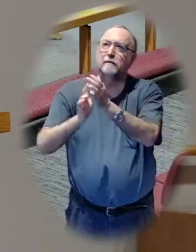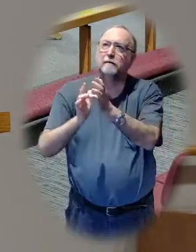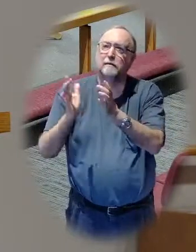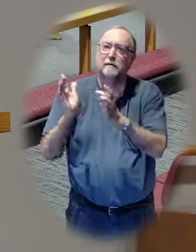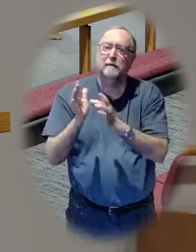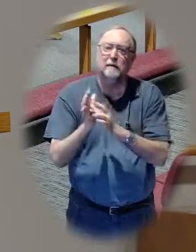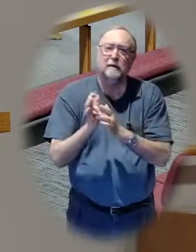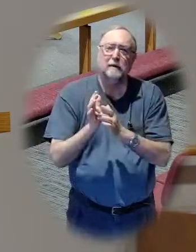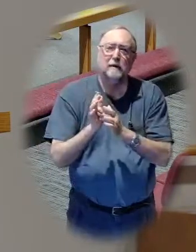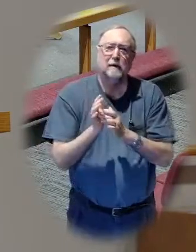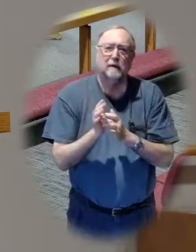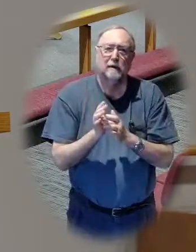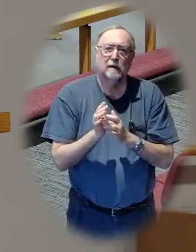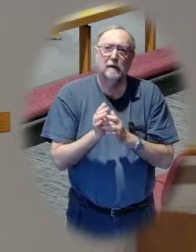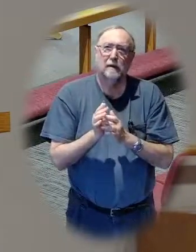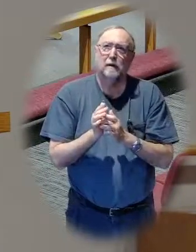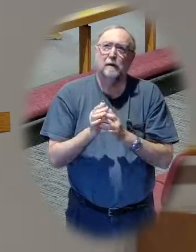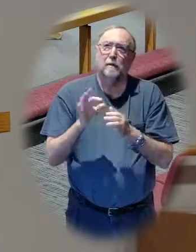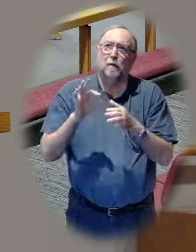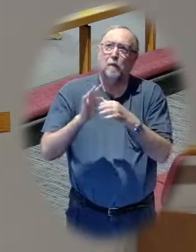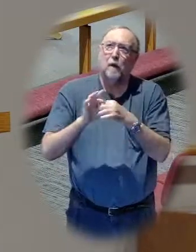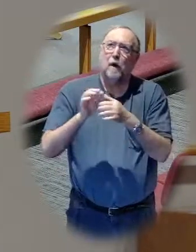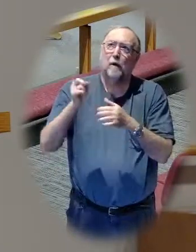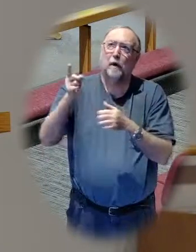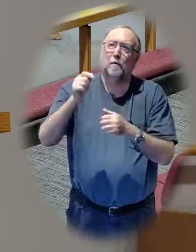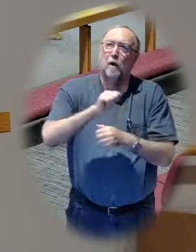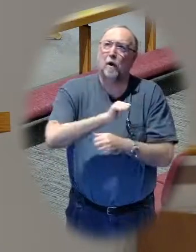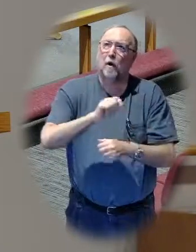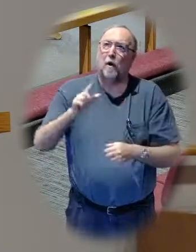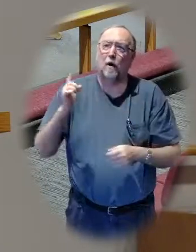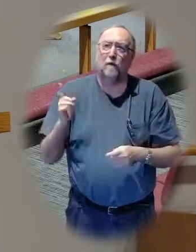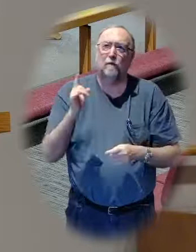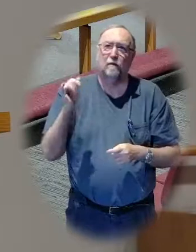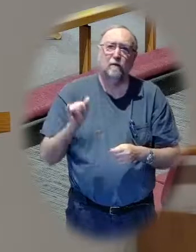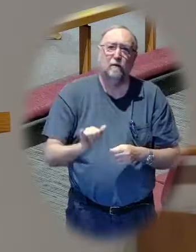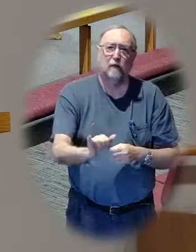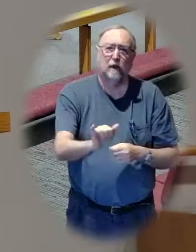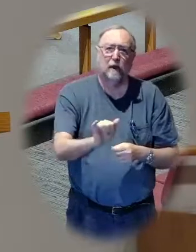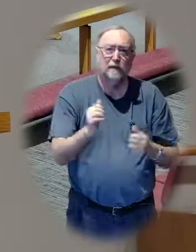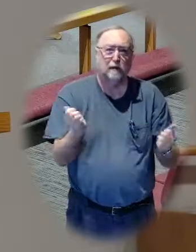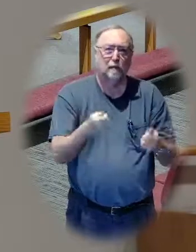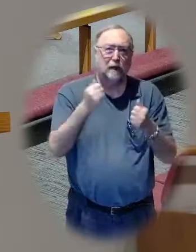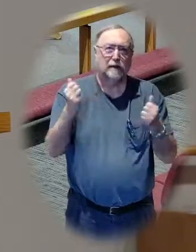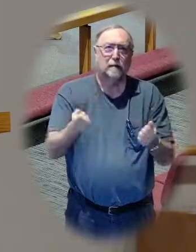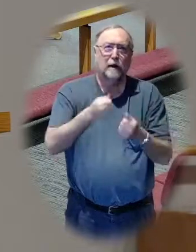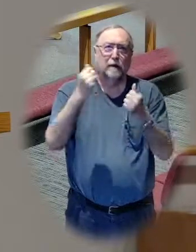loving arms for all of eternity. A celebration without end.